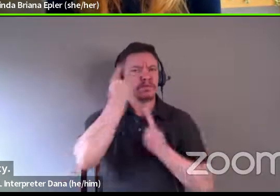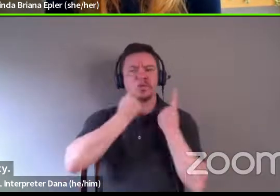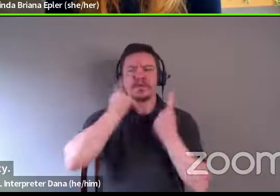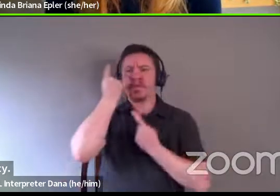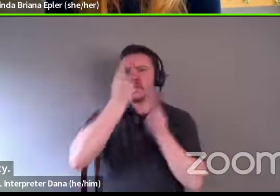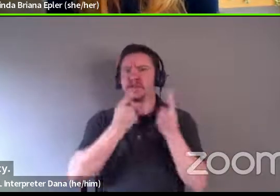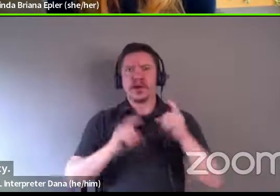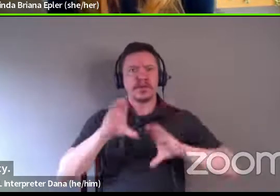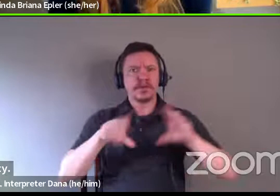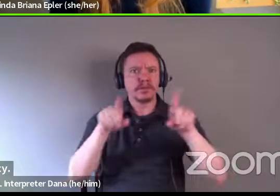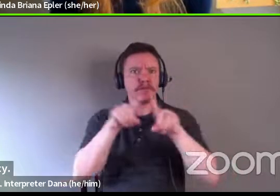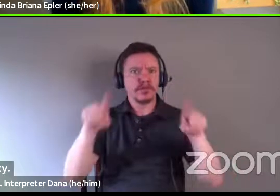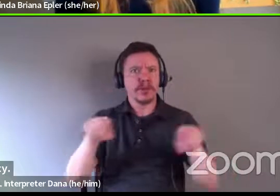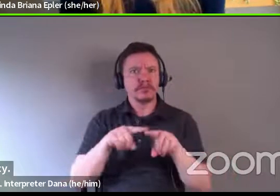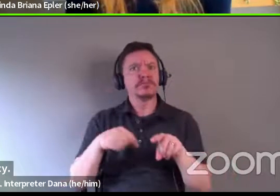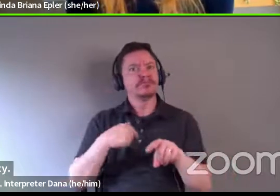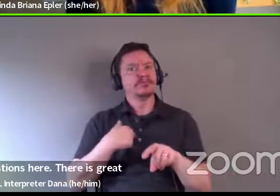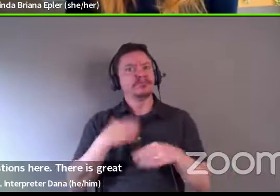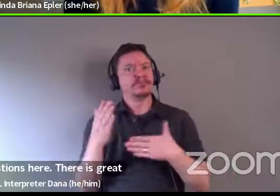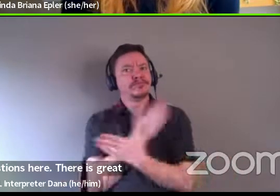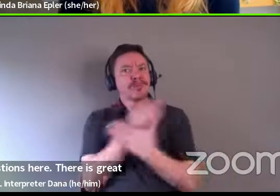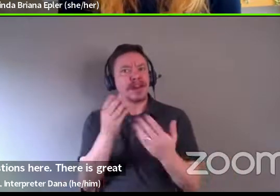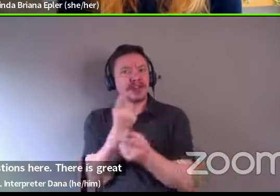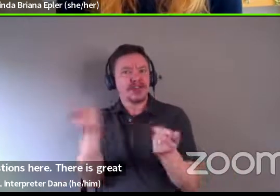in the chat. I can share them with you afterwards too.